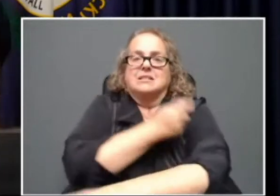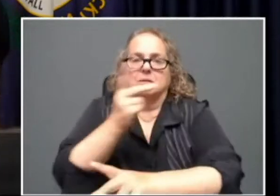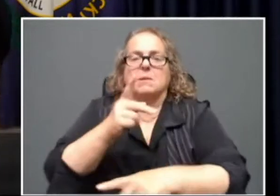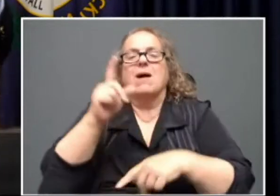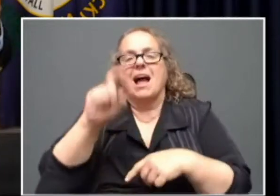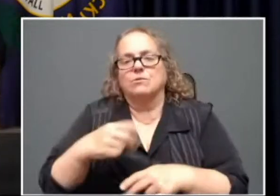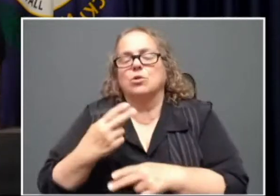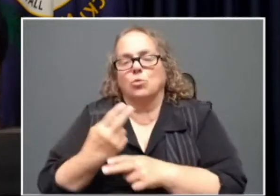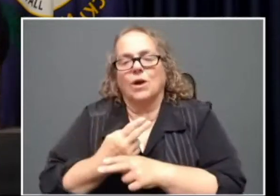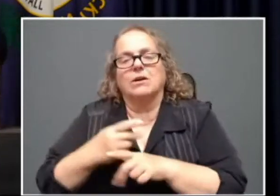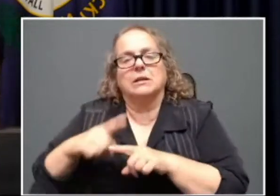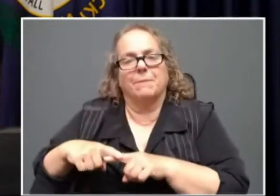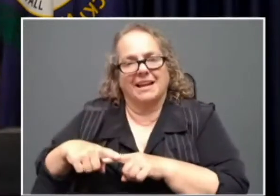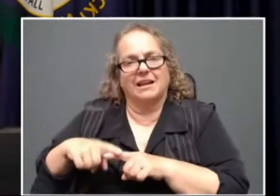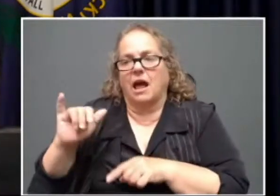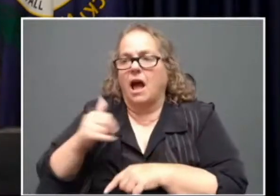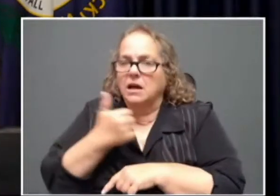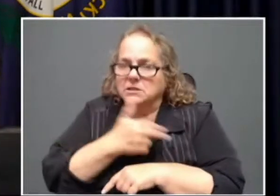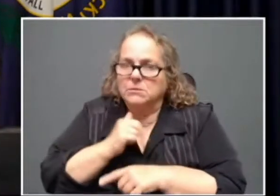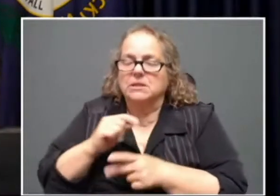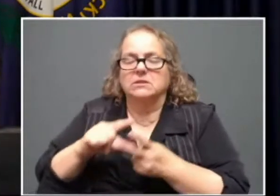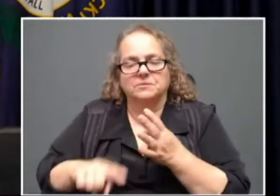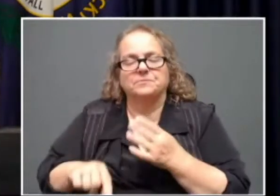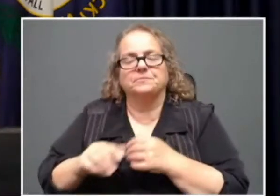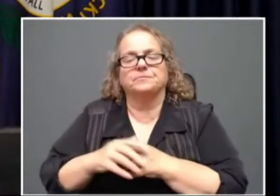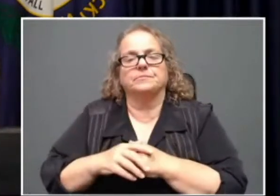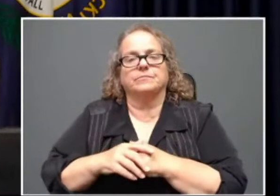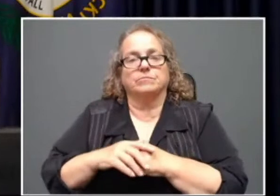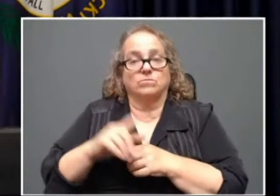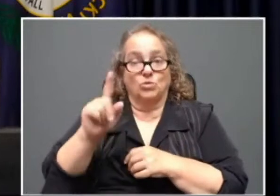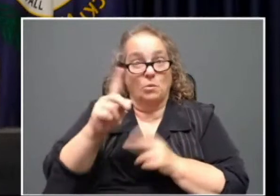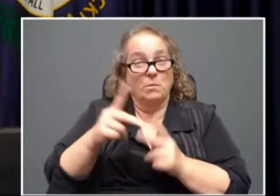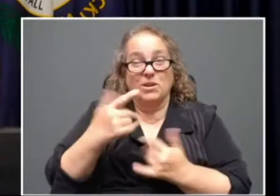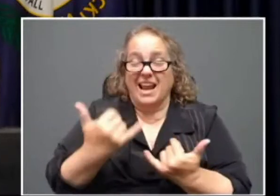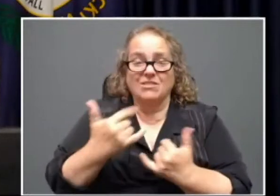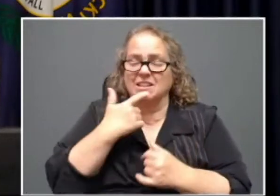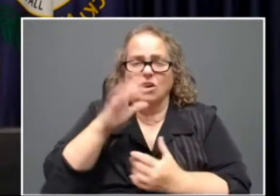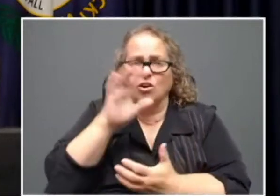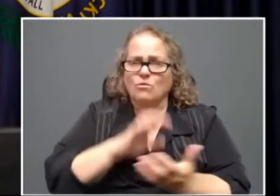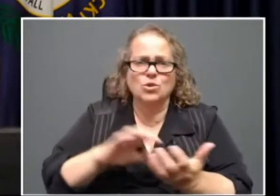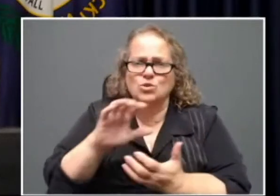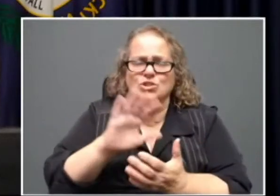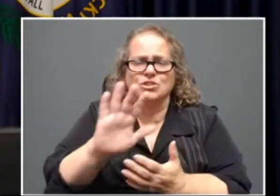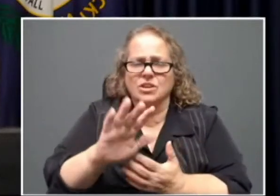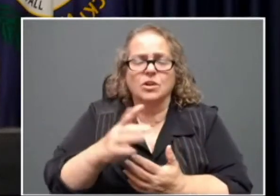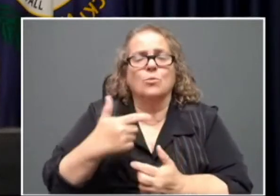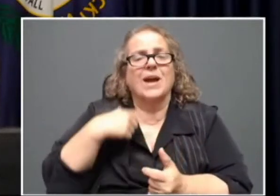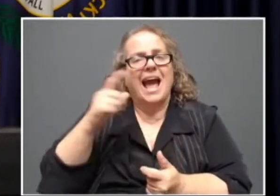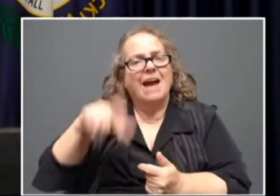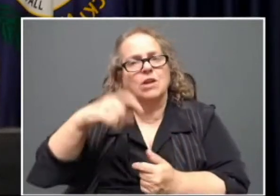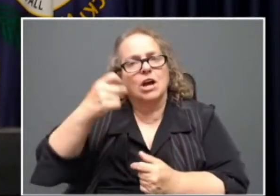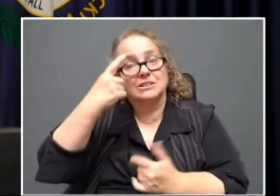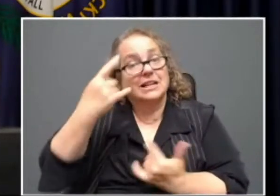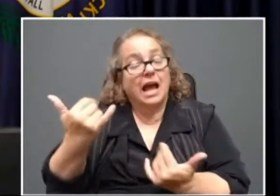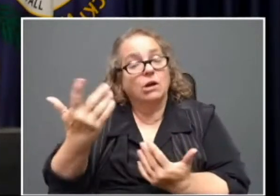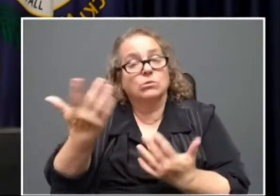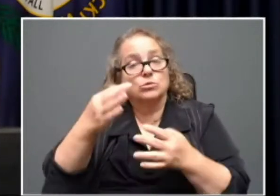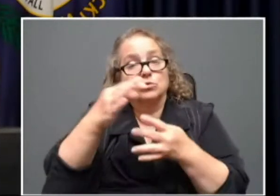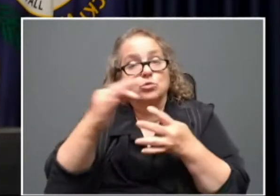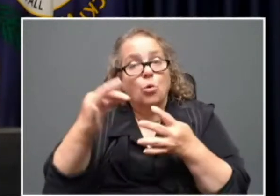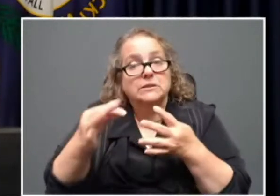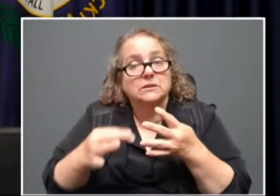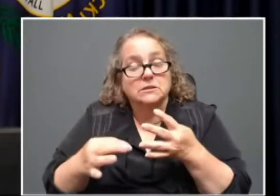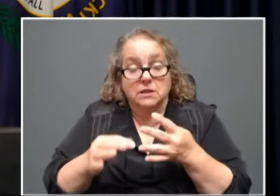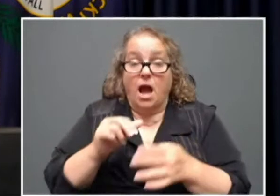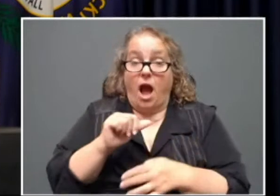what people are now saying, confusion, we also have to understand is choice. A business has a